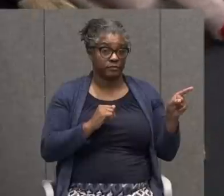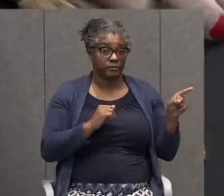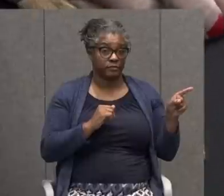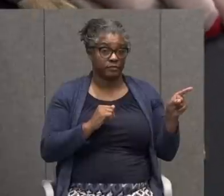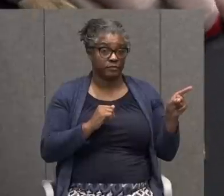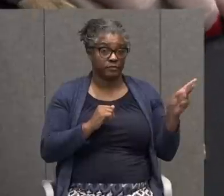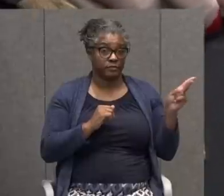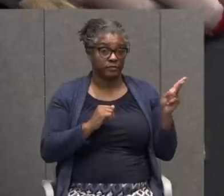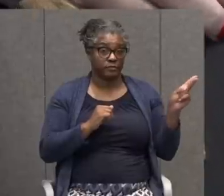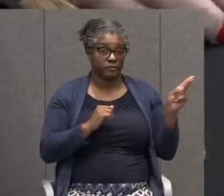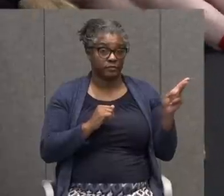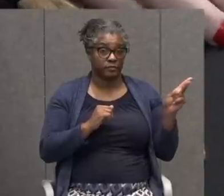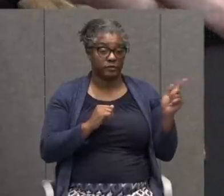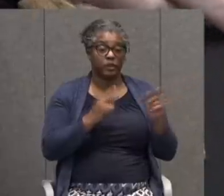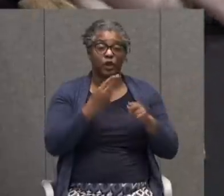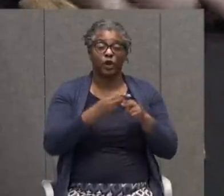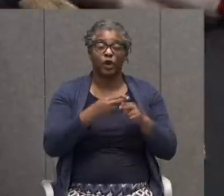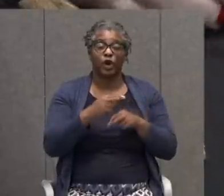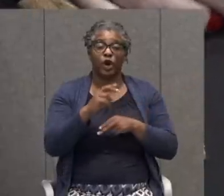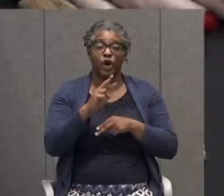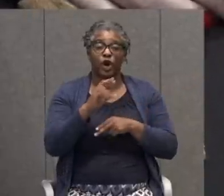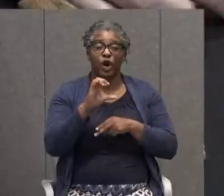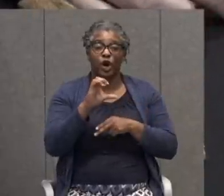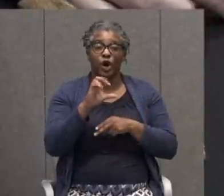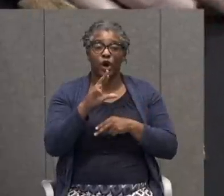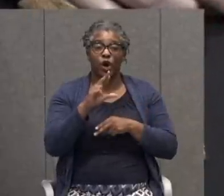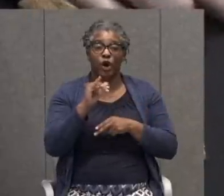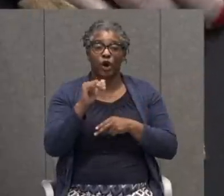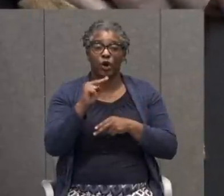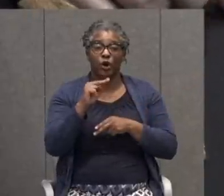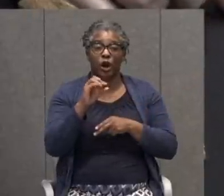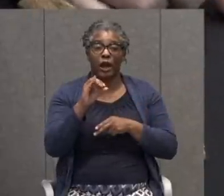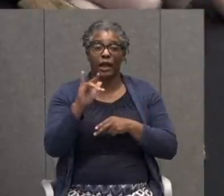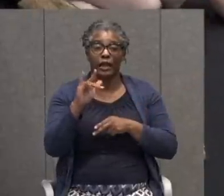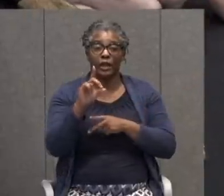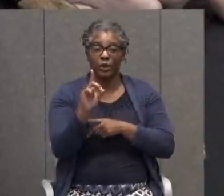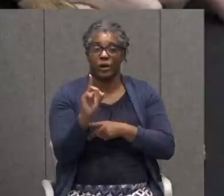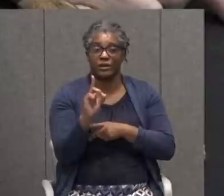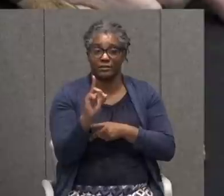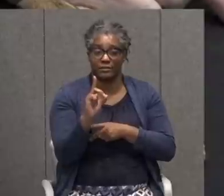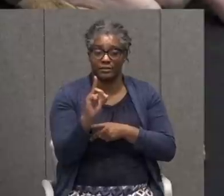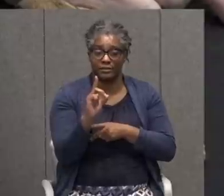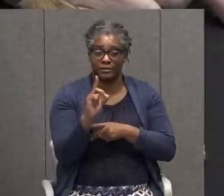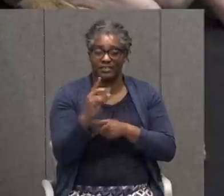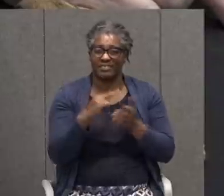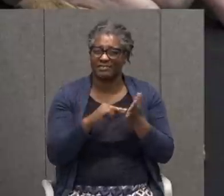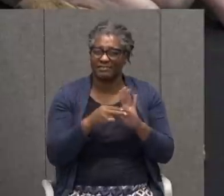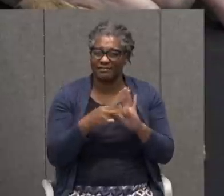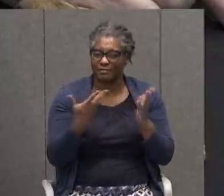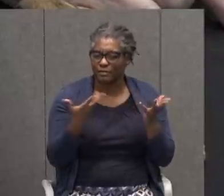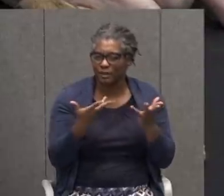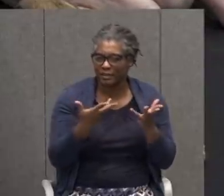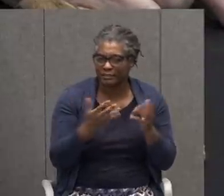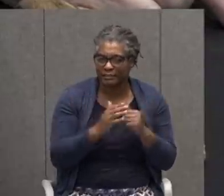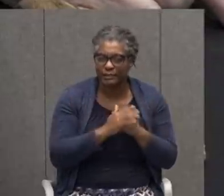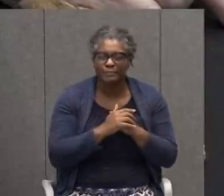these are crinoids. And a crinoid is kind of like a reedy